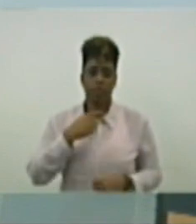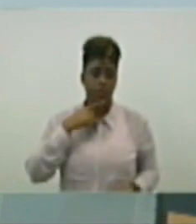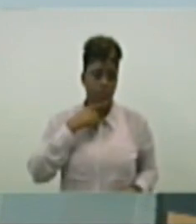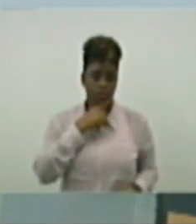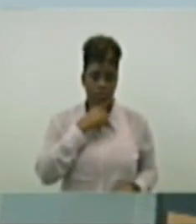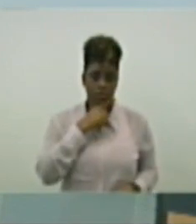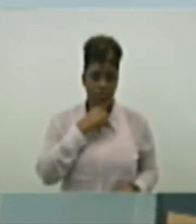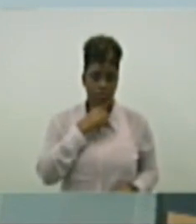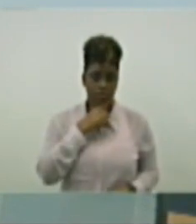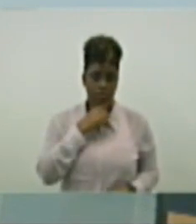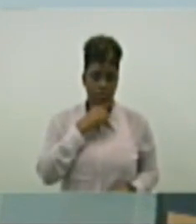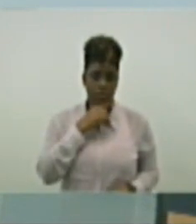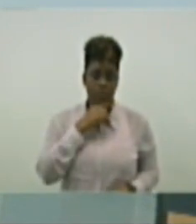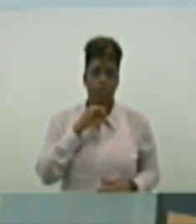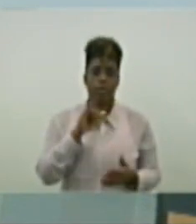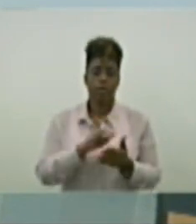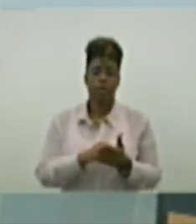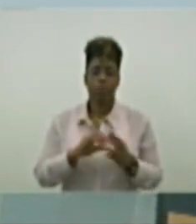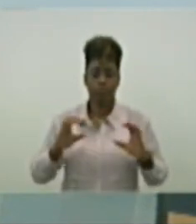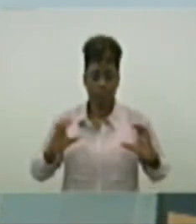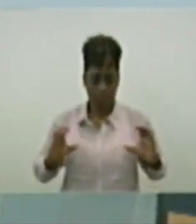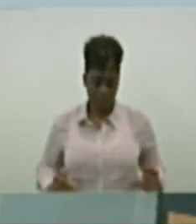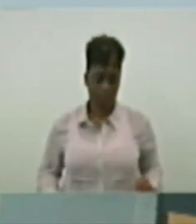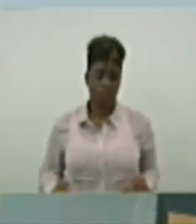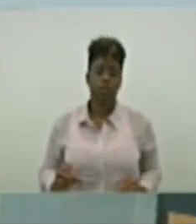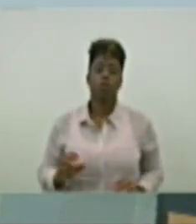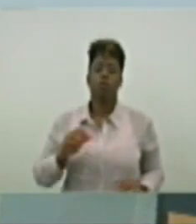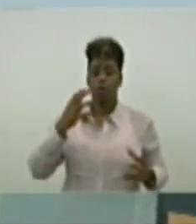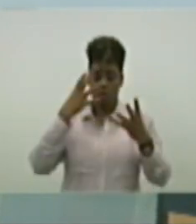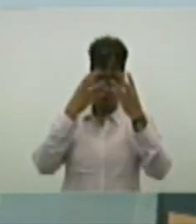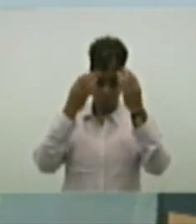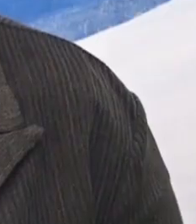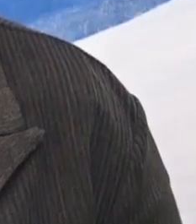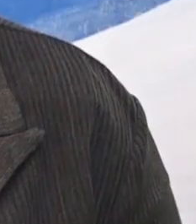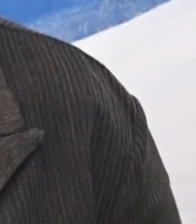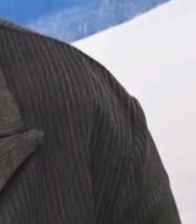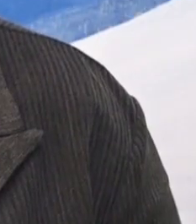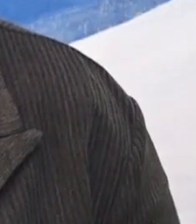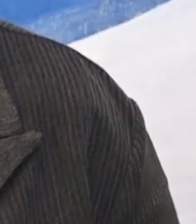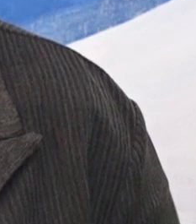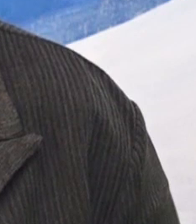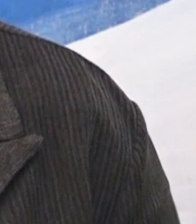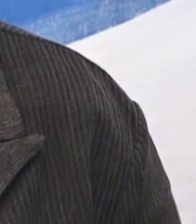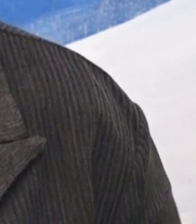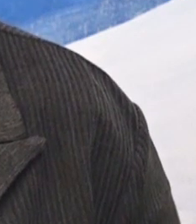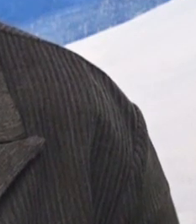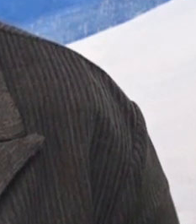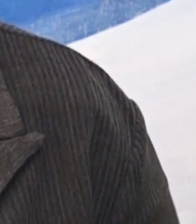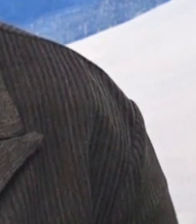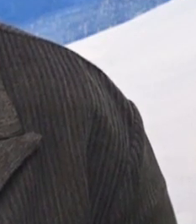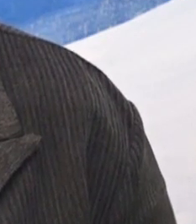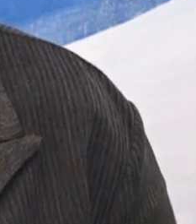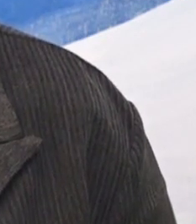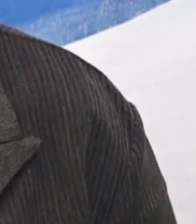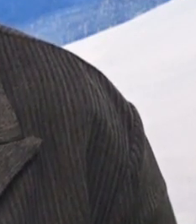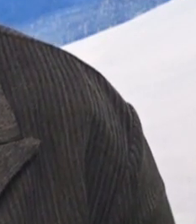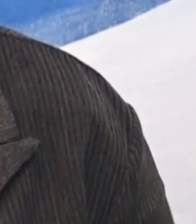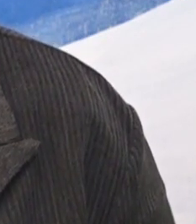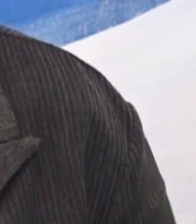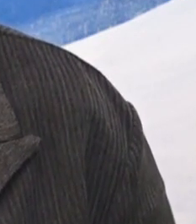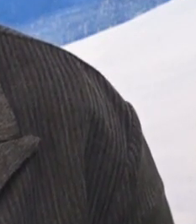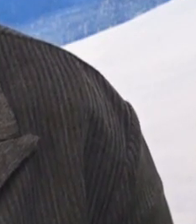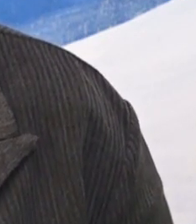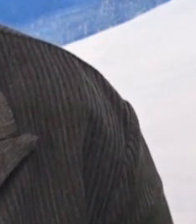citizens comply with the act according to senator galway the inclusion of the traffic